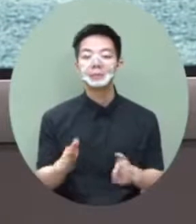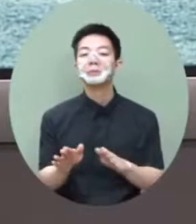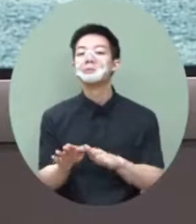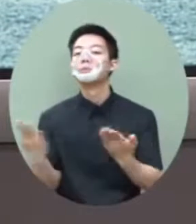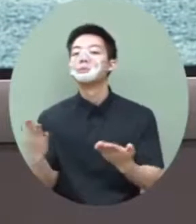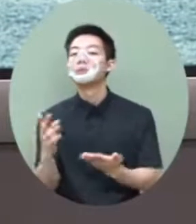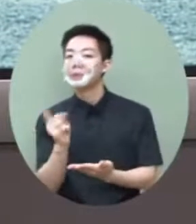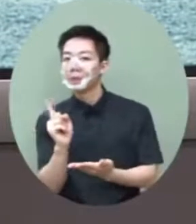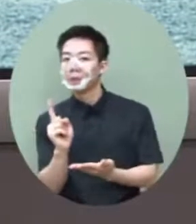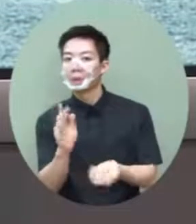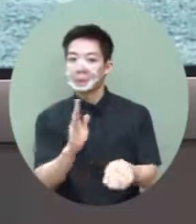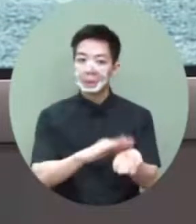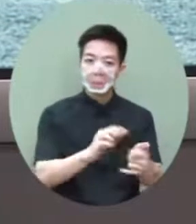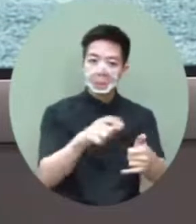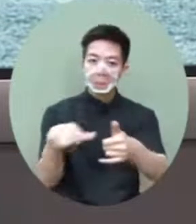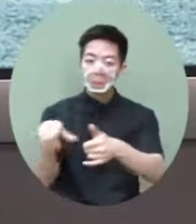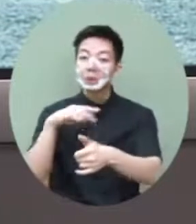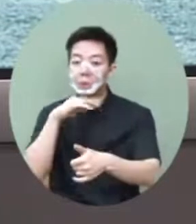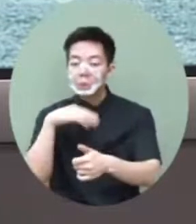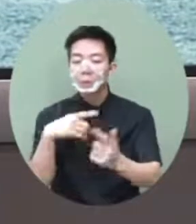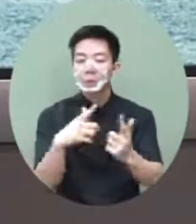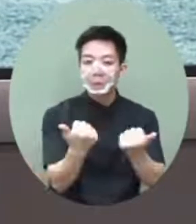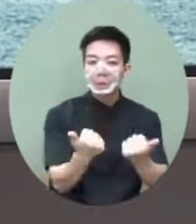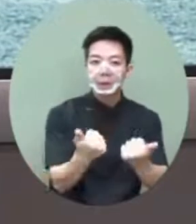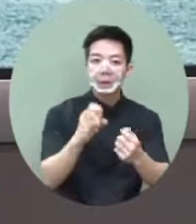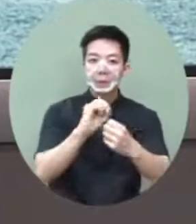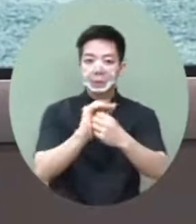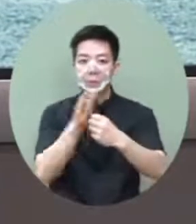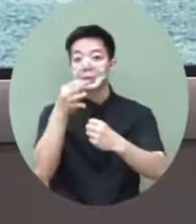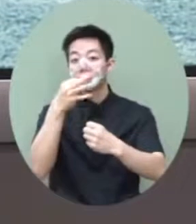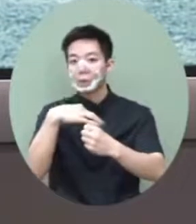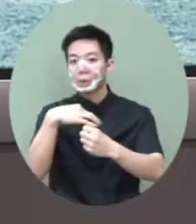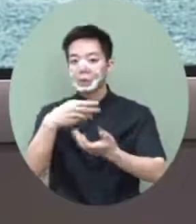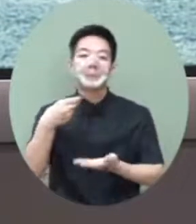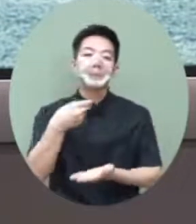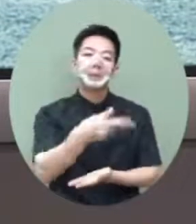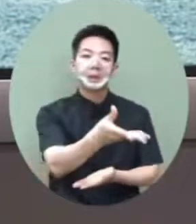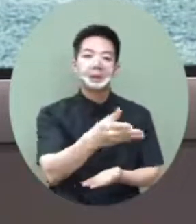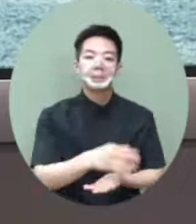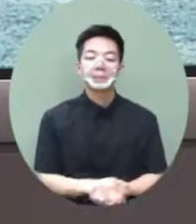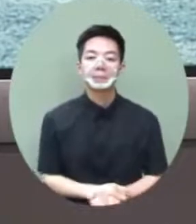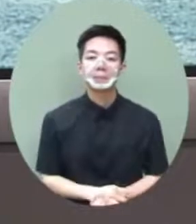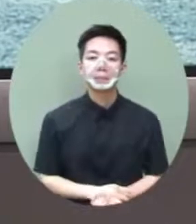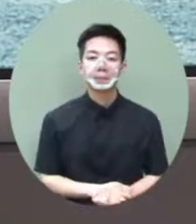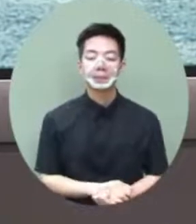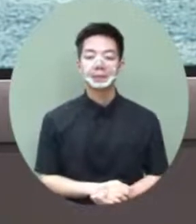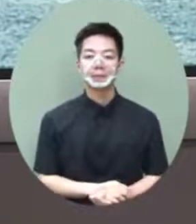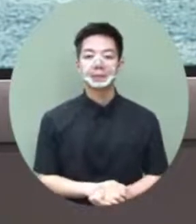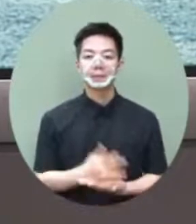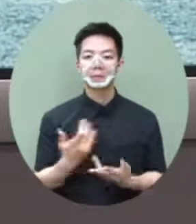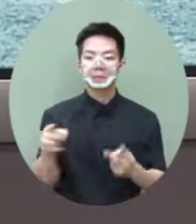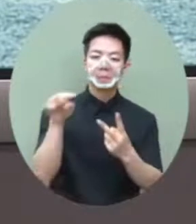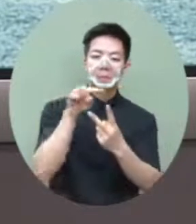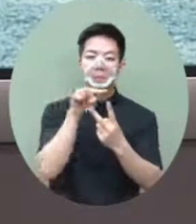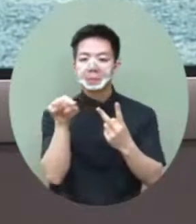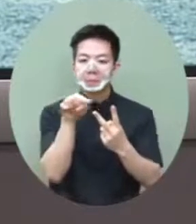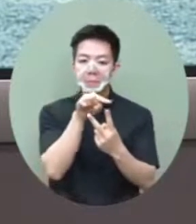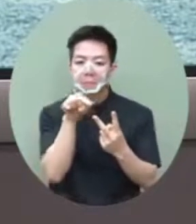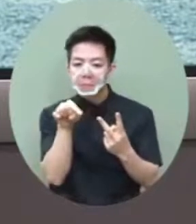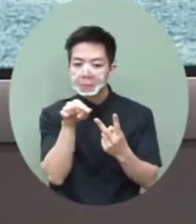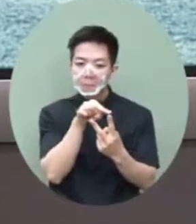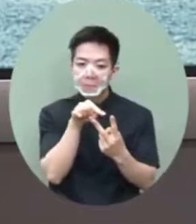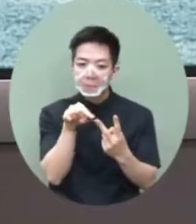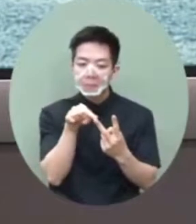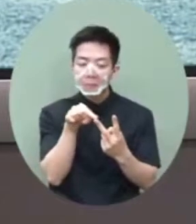are always reviewing the scientific evidence on the effectiveness of these oral medications, and